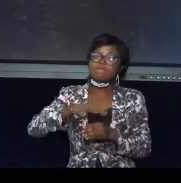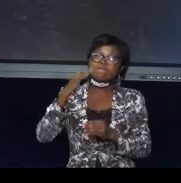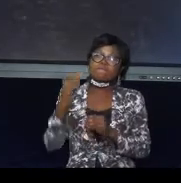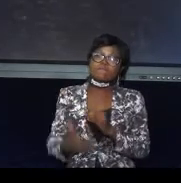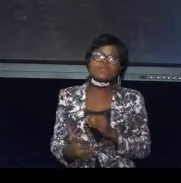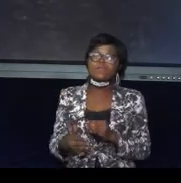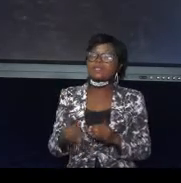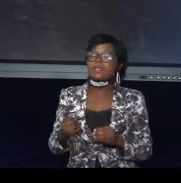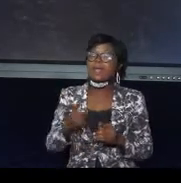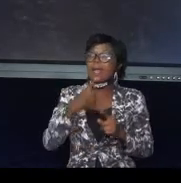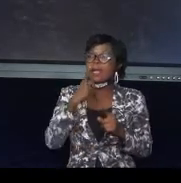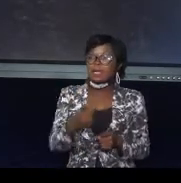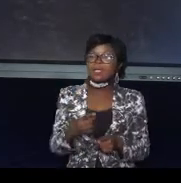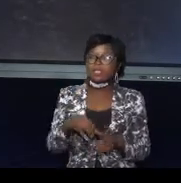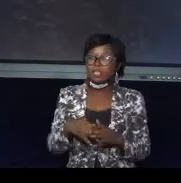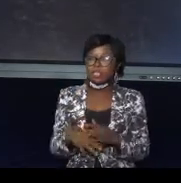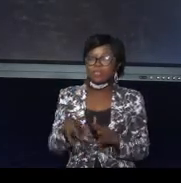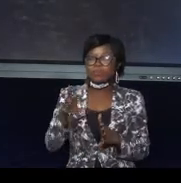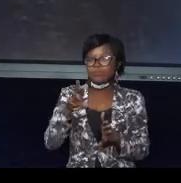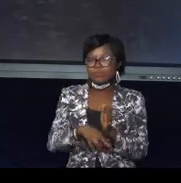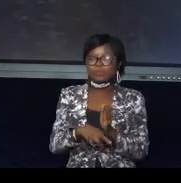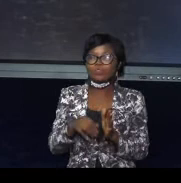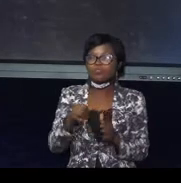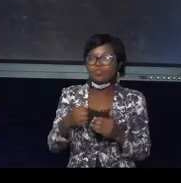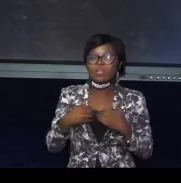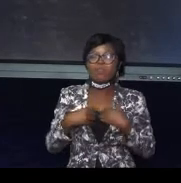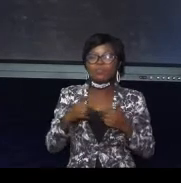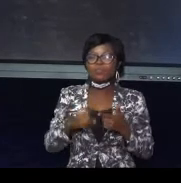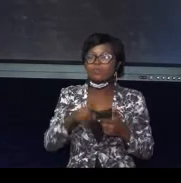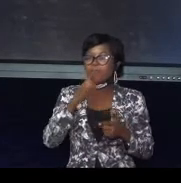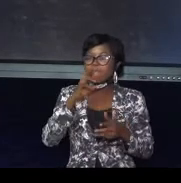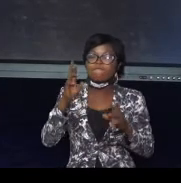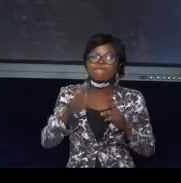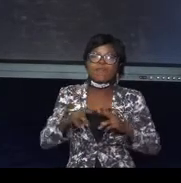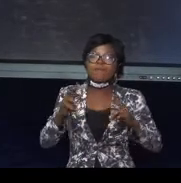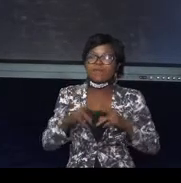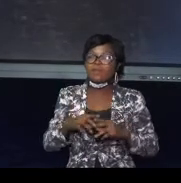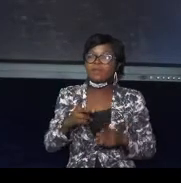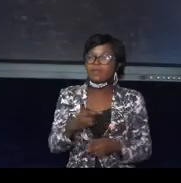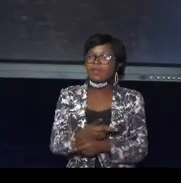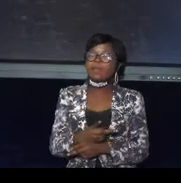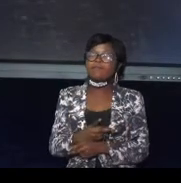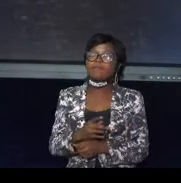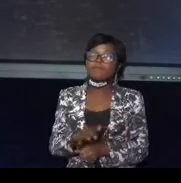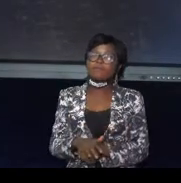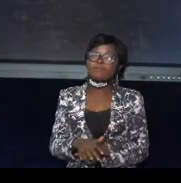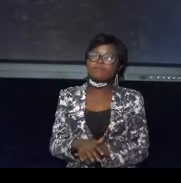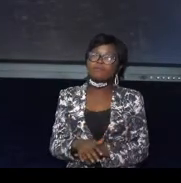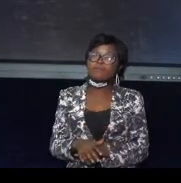Now note that in reducing them, you have to be very, very careful. Okay?